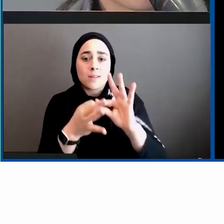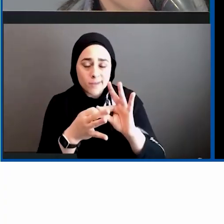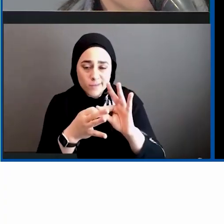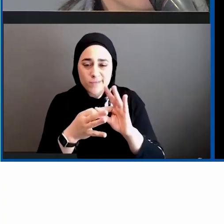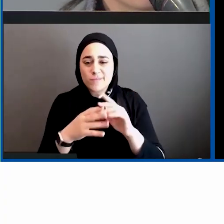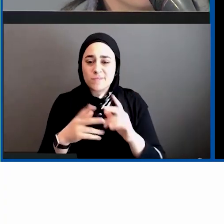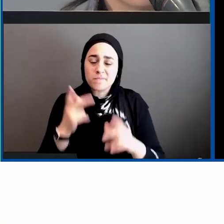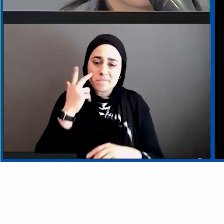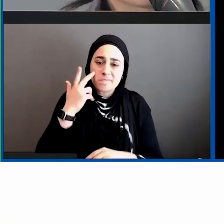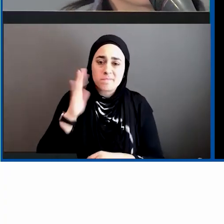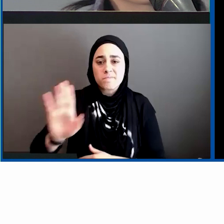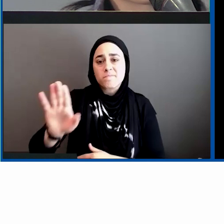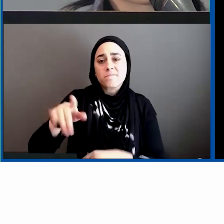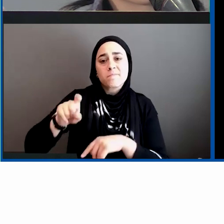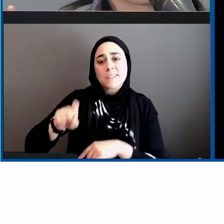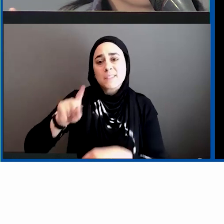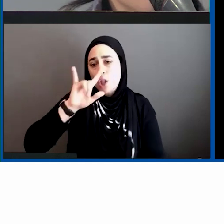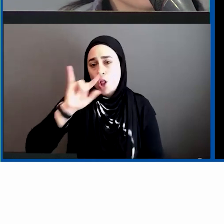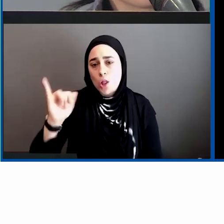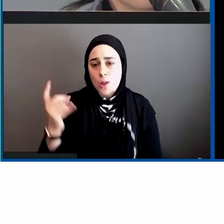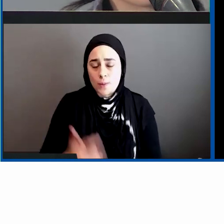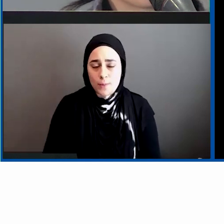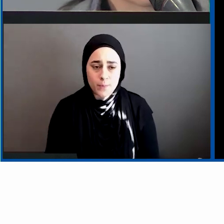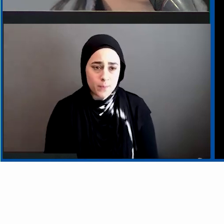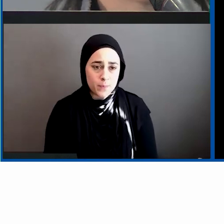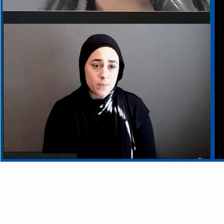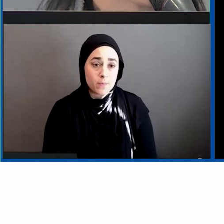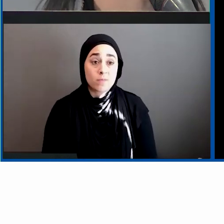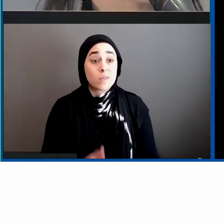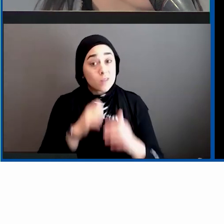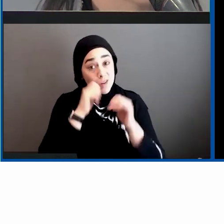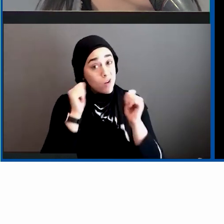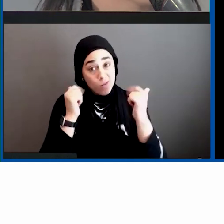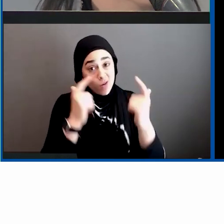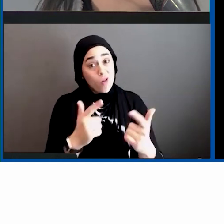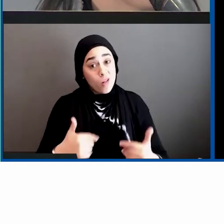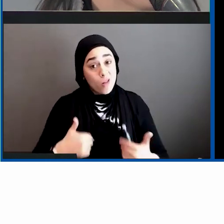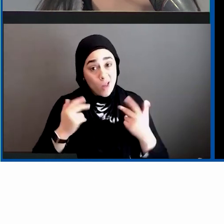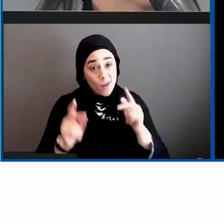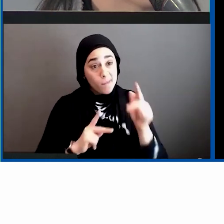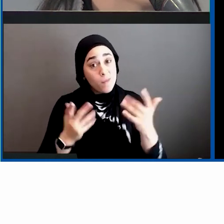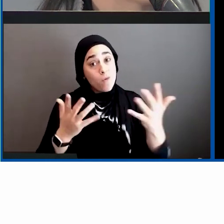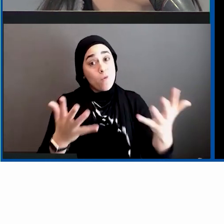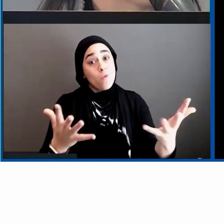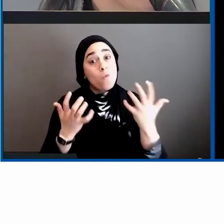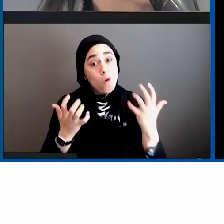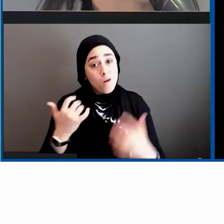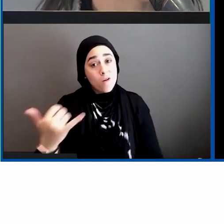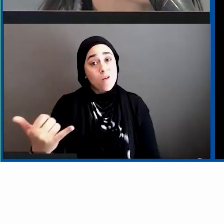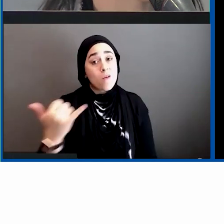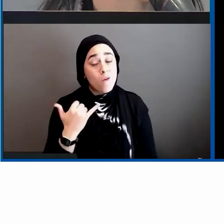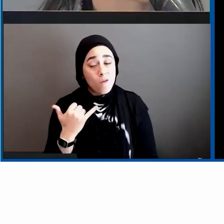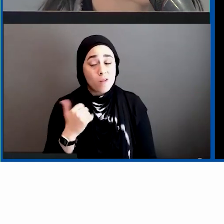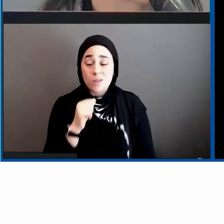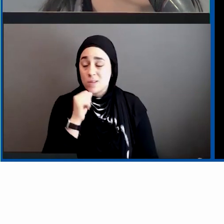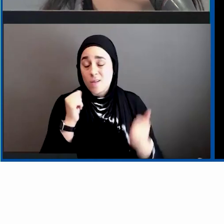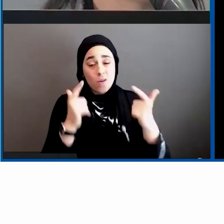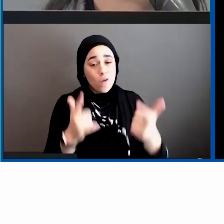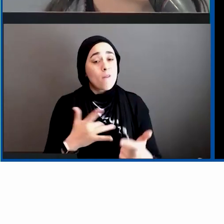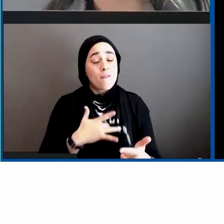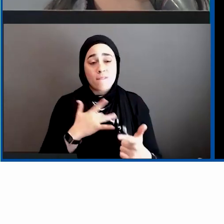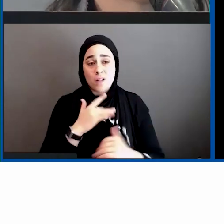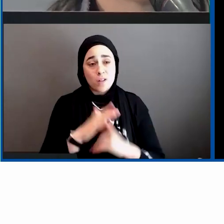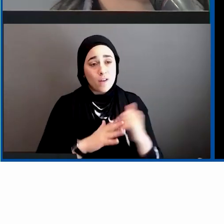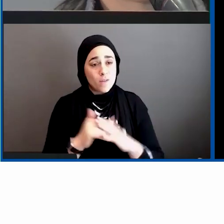their needs are. Not all young people want to call us and feel comfortable calling us on their